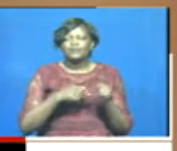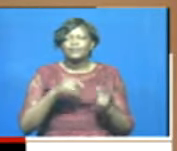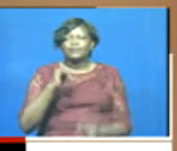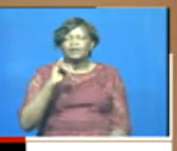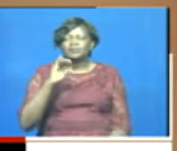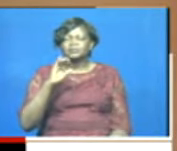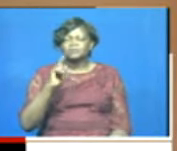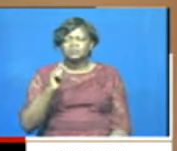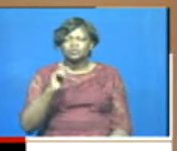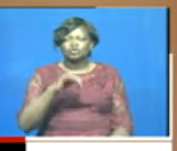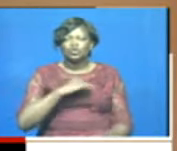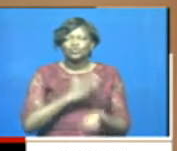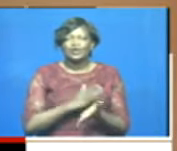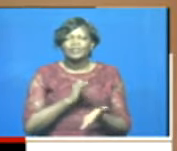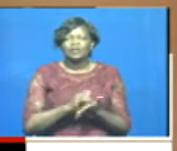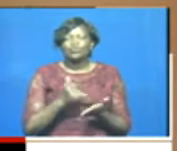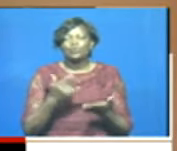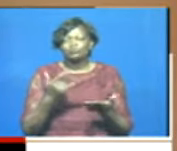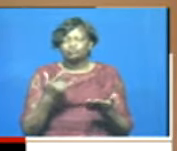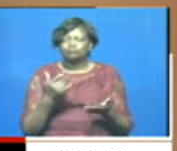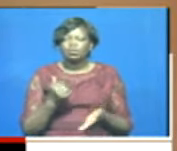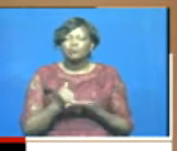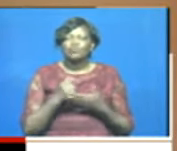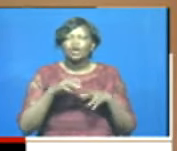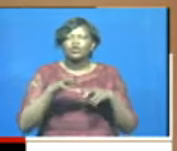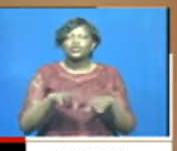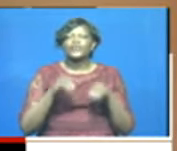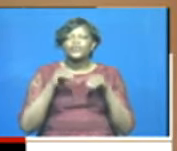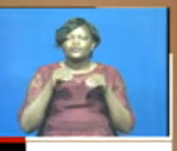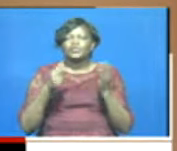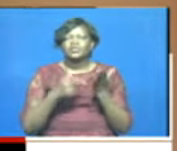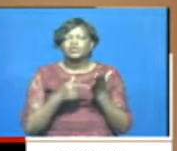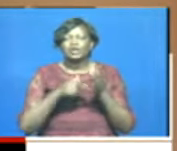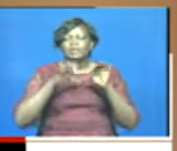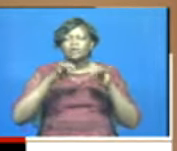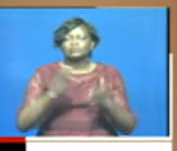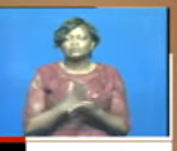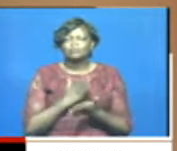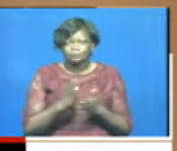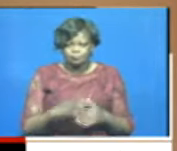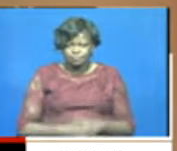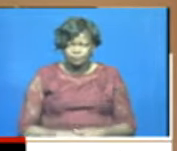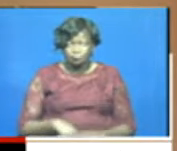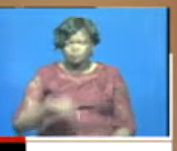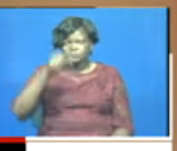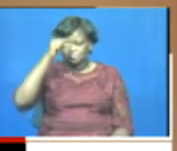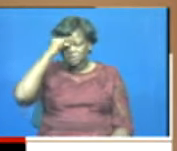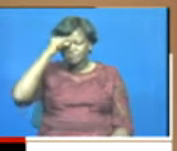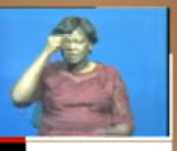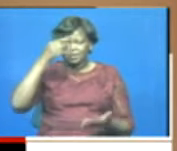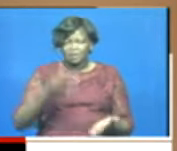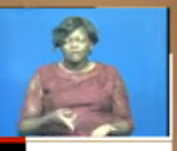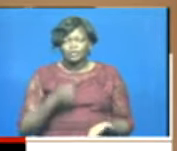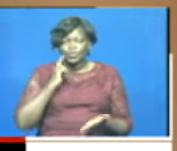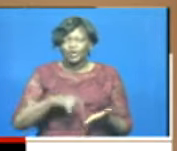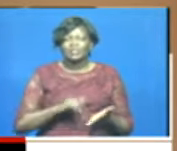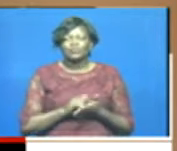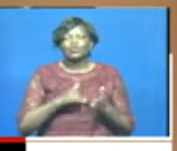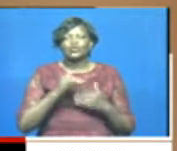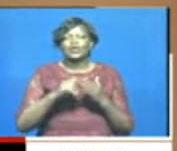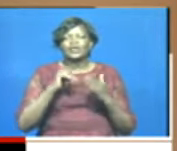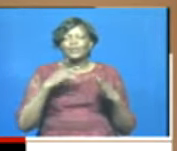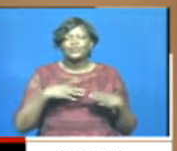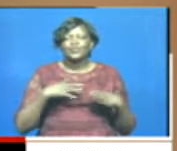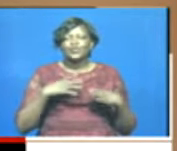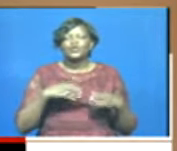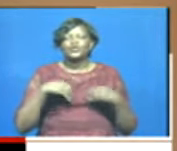authority seeking to fasten adoption of technology in the agriculture sector. The government is now calling on all Kenyans to donate